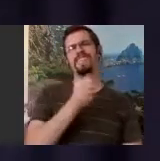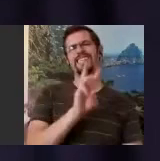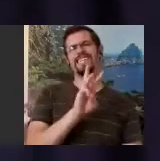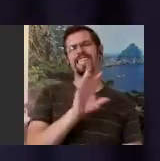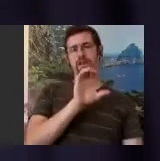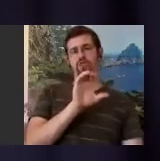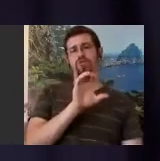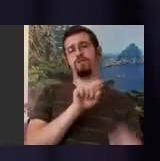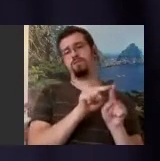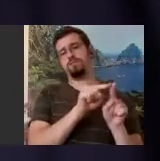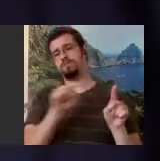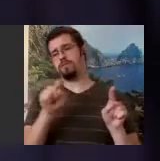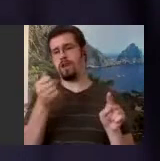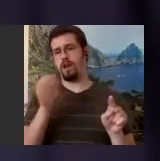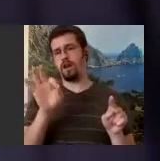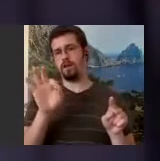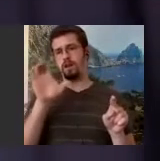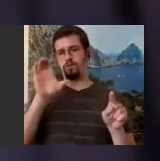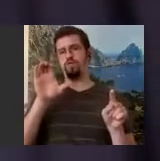1900.